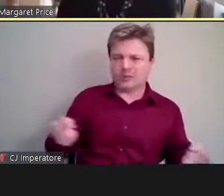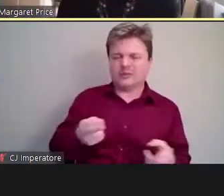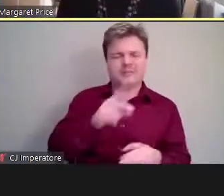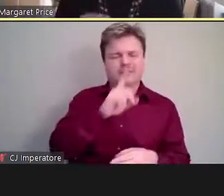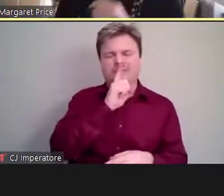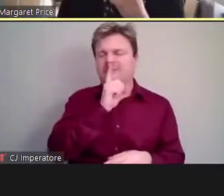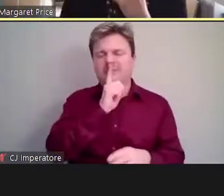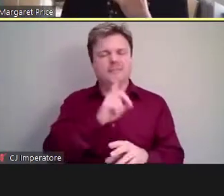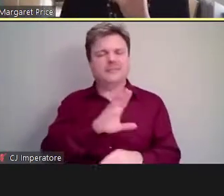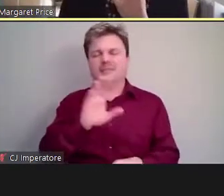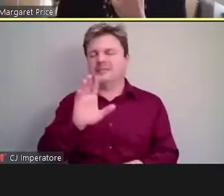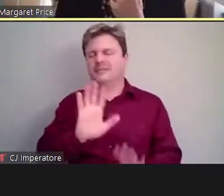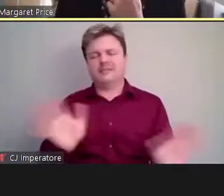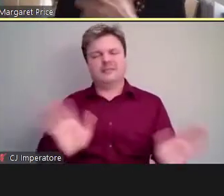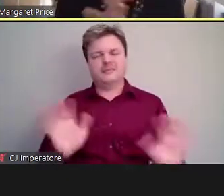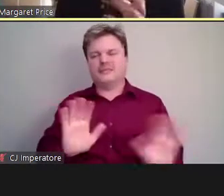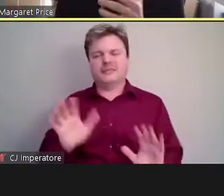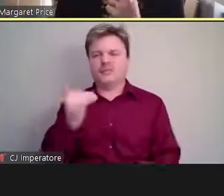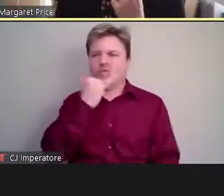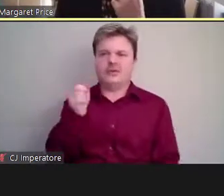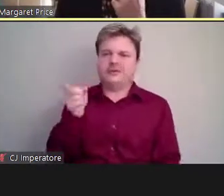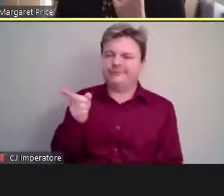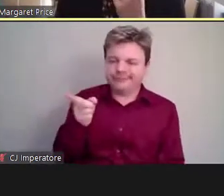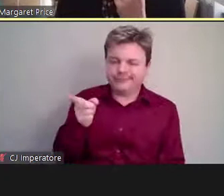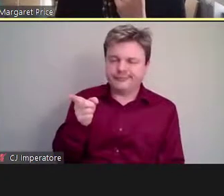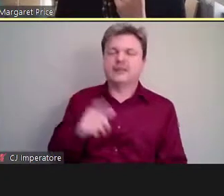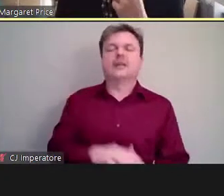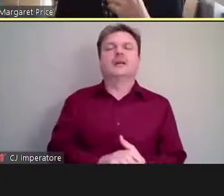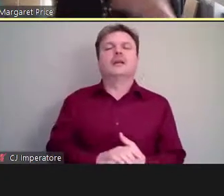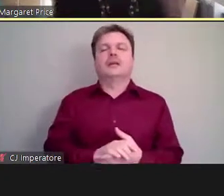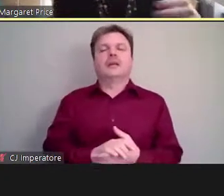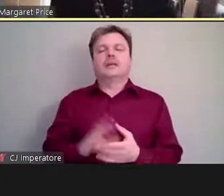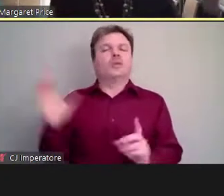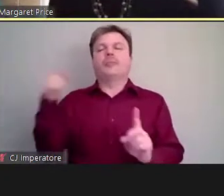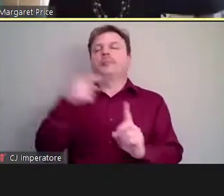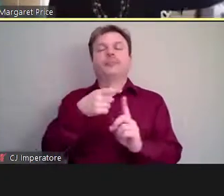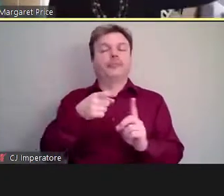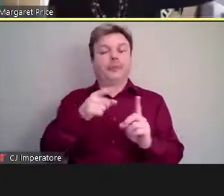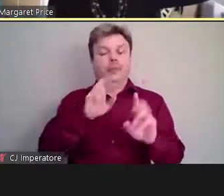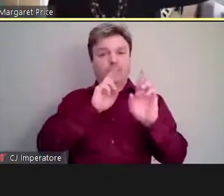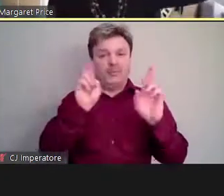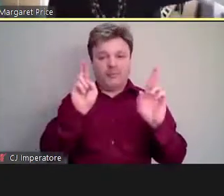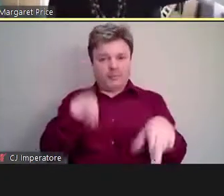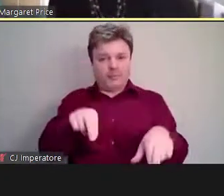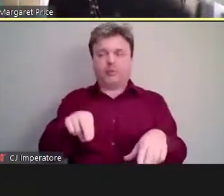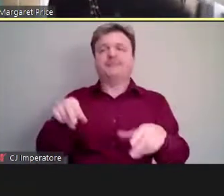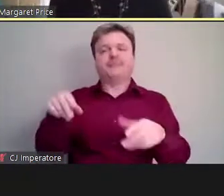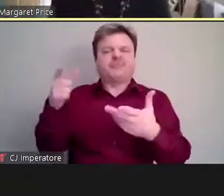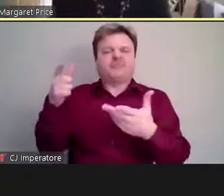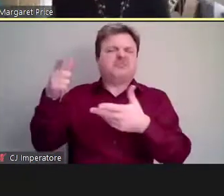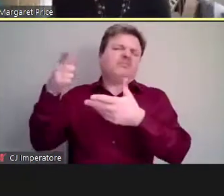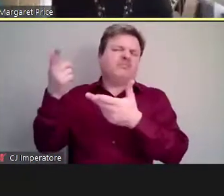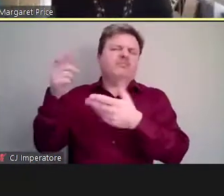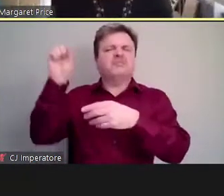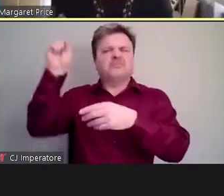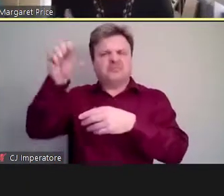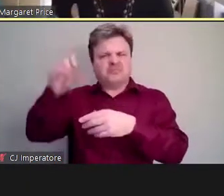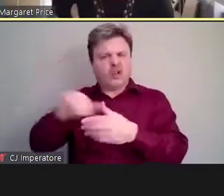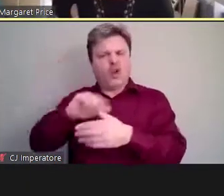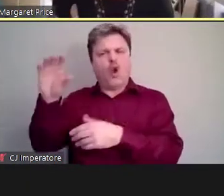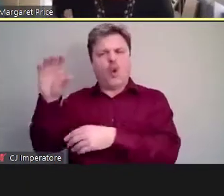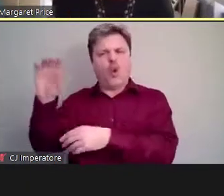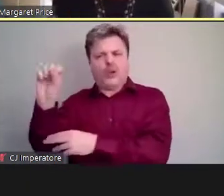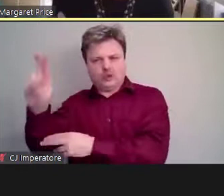don't do that. Anyway, so the report just sort of went over the resources that OSU has and said